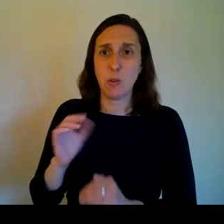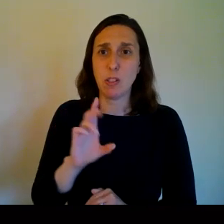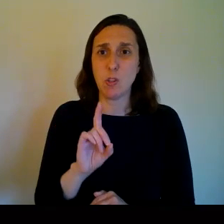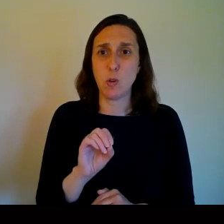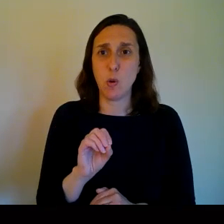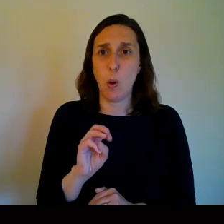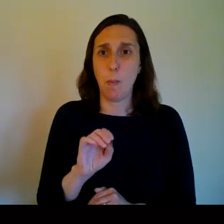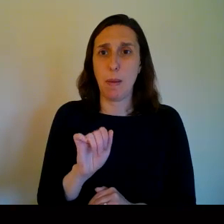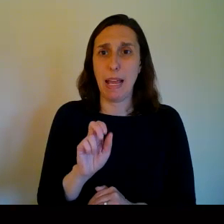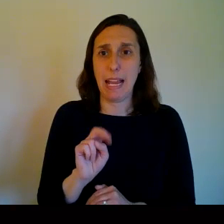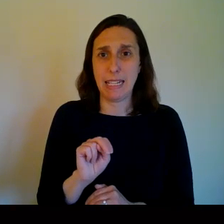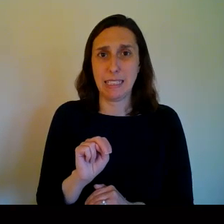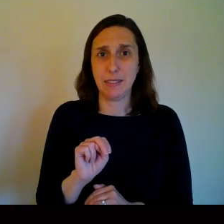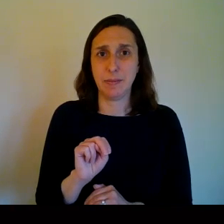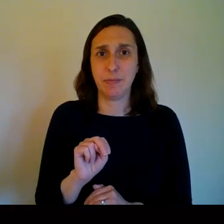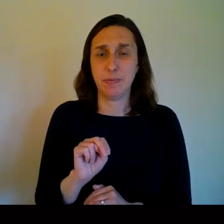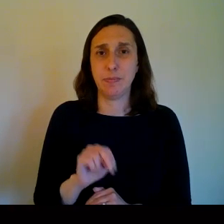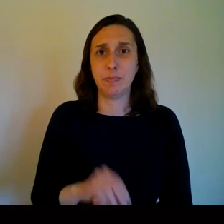domain